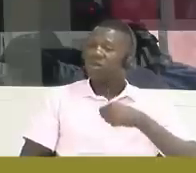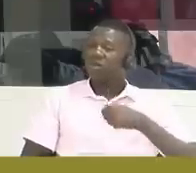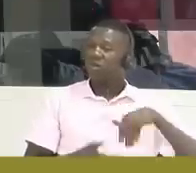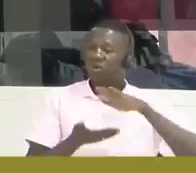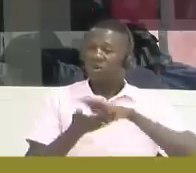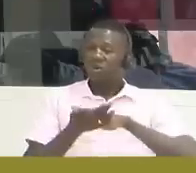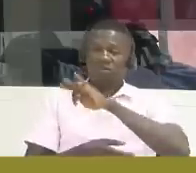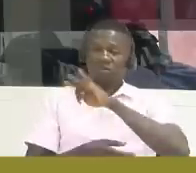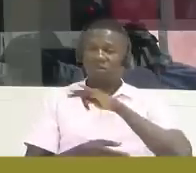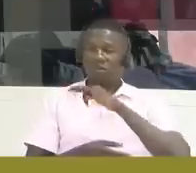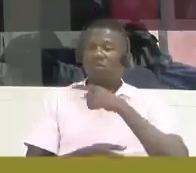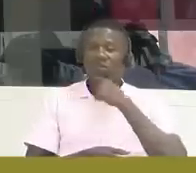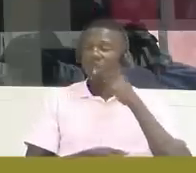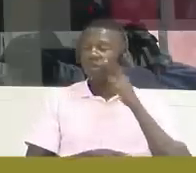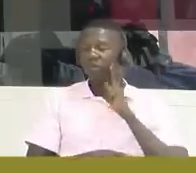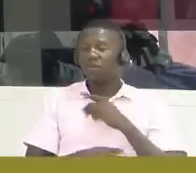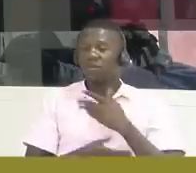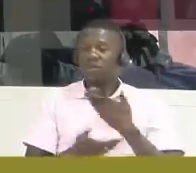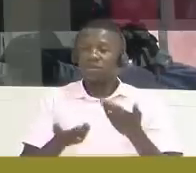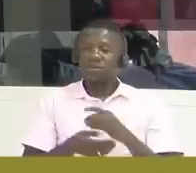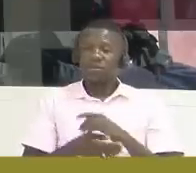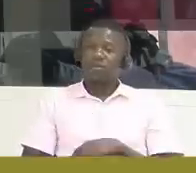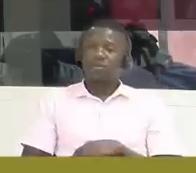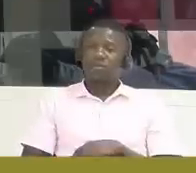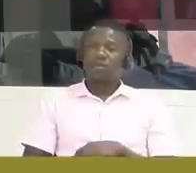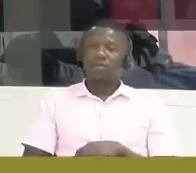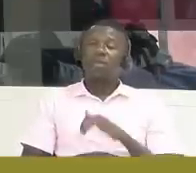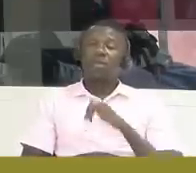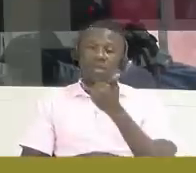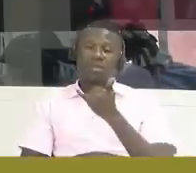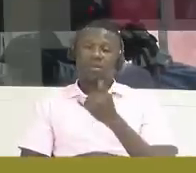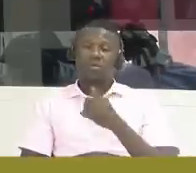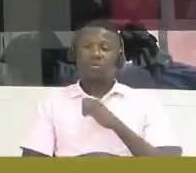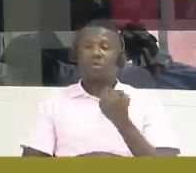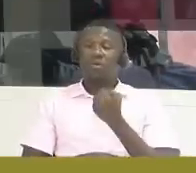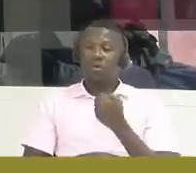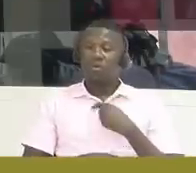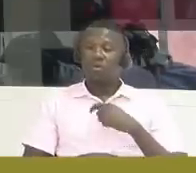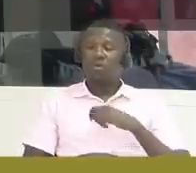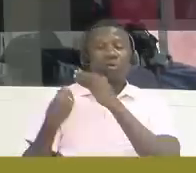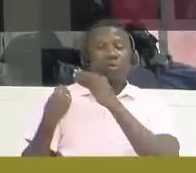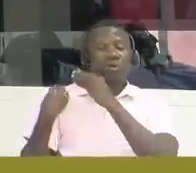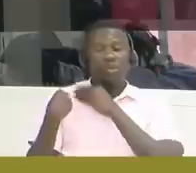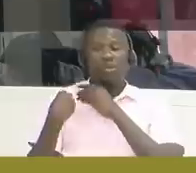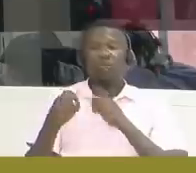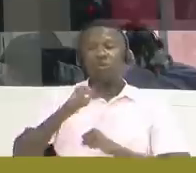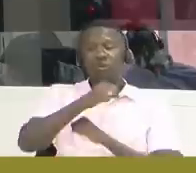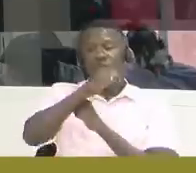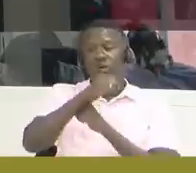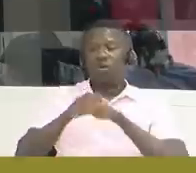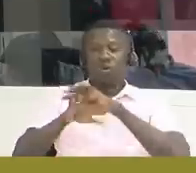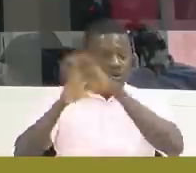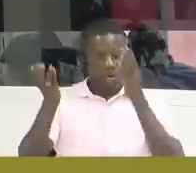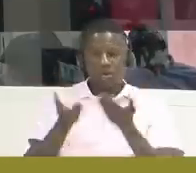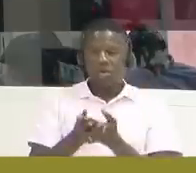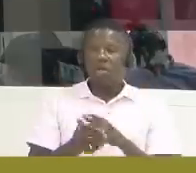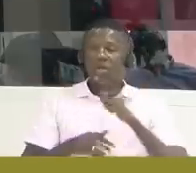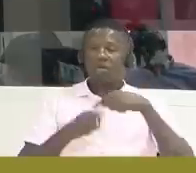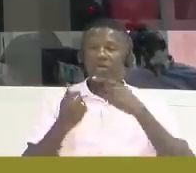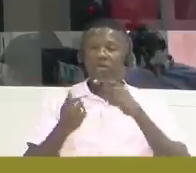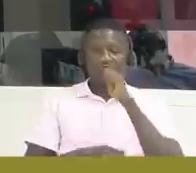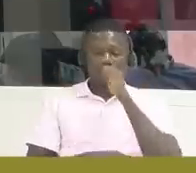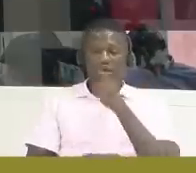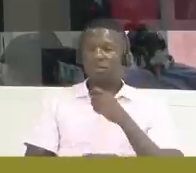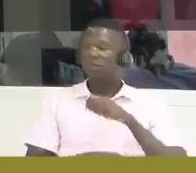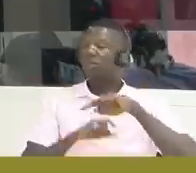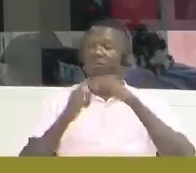does, because he was the one taking care of all of them. And after his death, things were very tough with